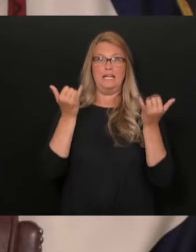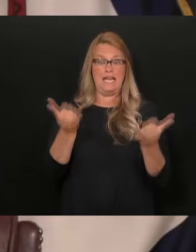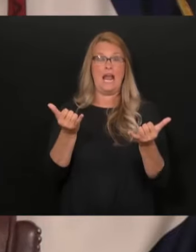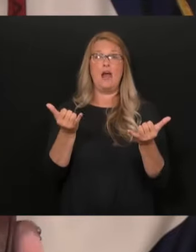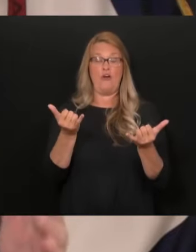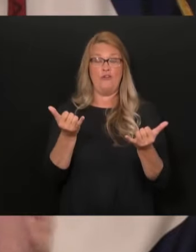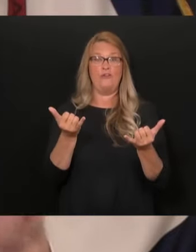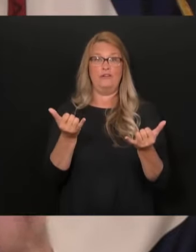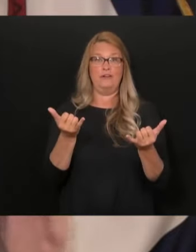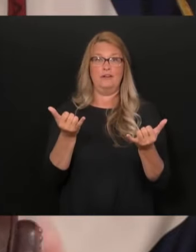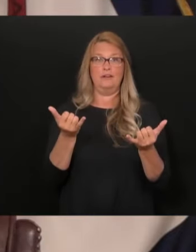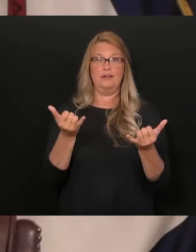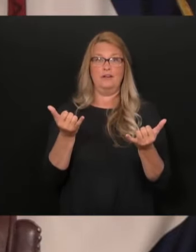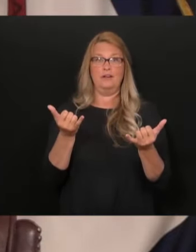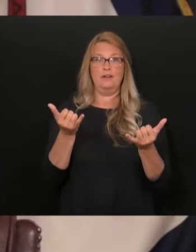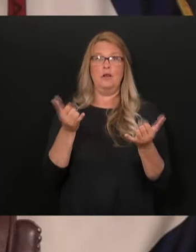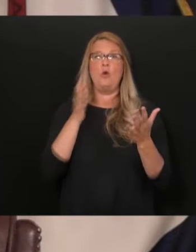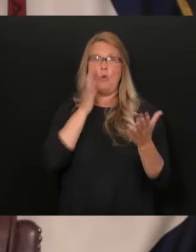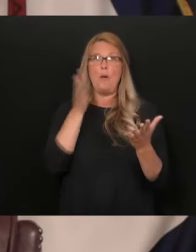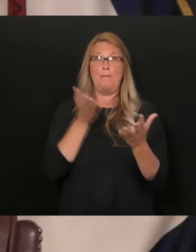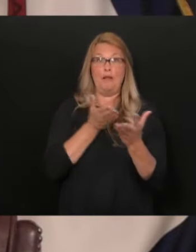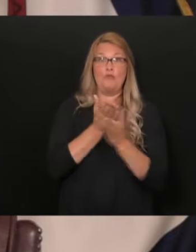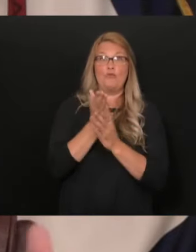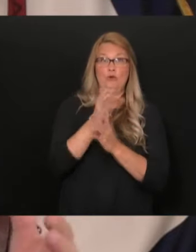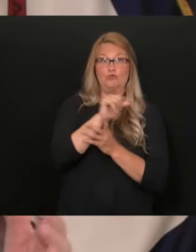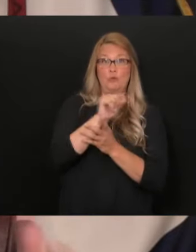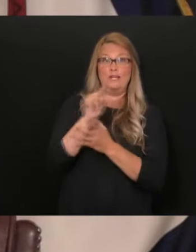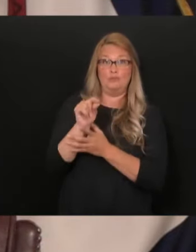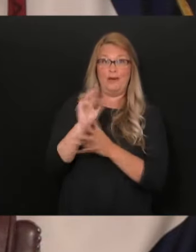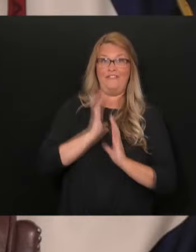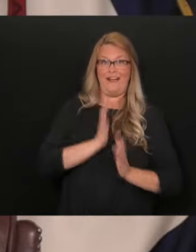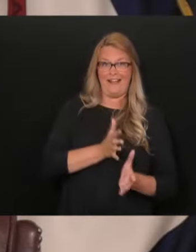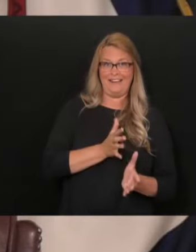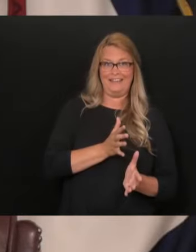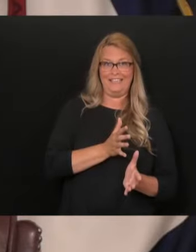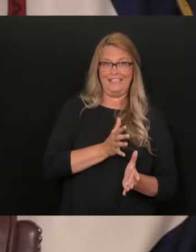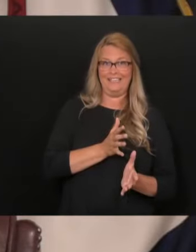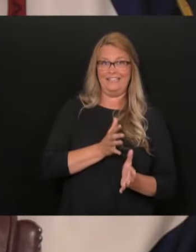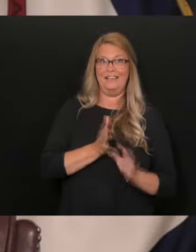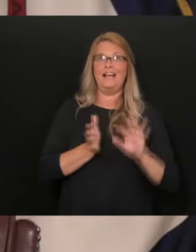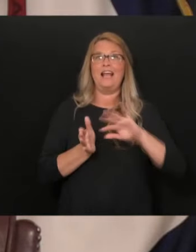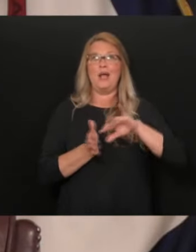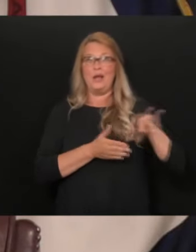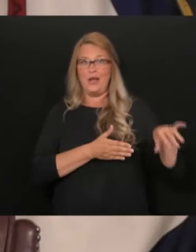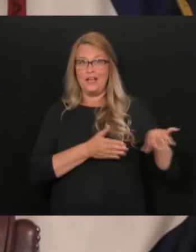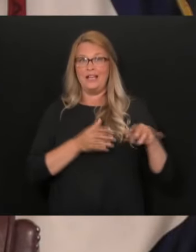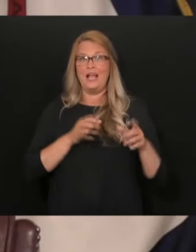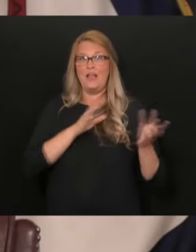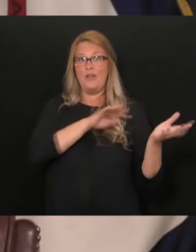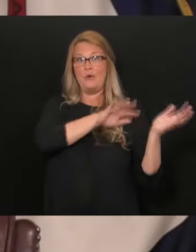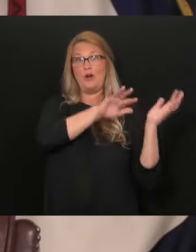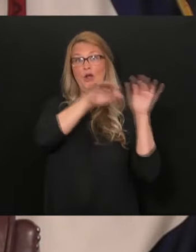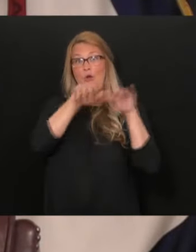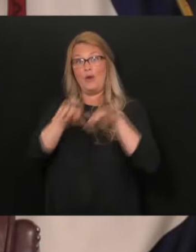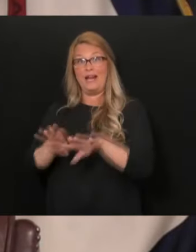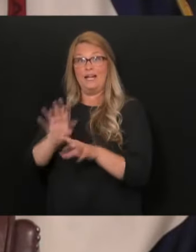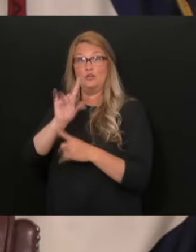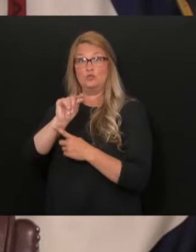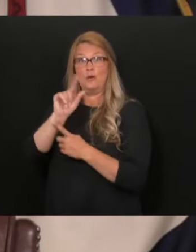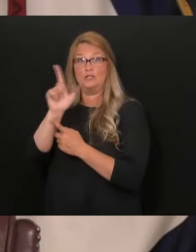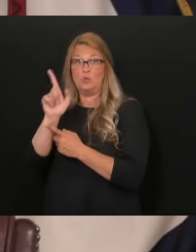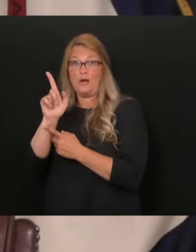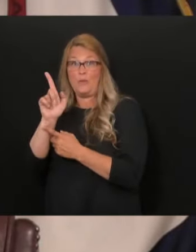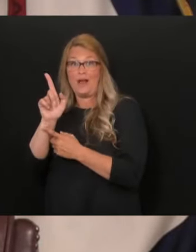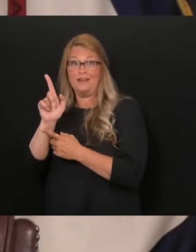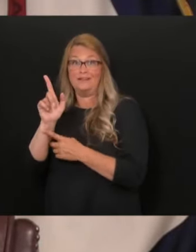now, and we're going to get through 2020, and 2020 is going to be okay, and we're going to flow right into 2021,